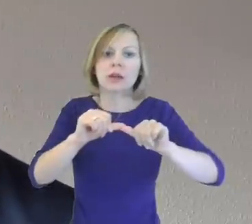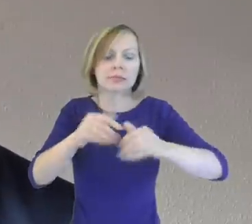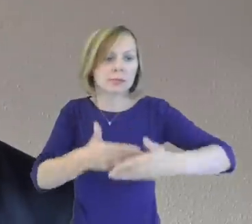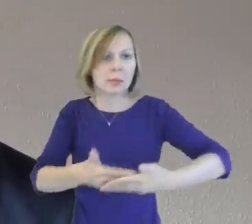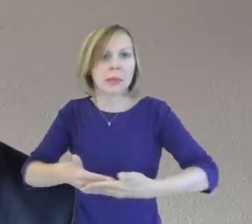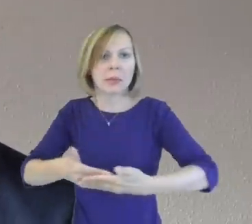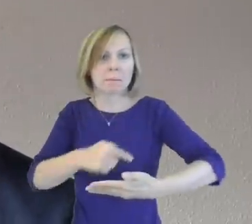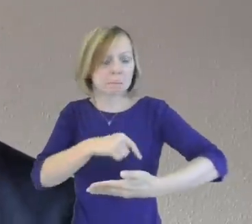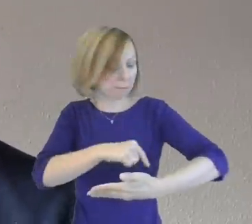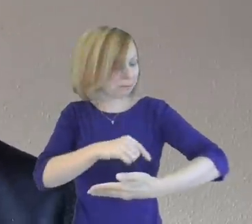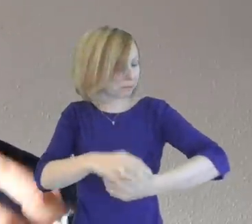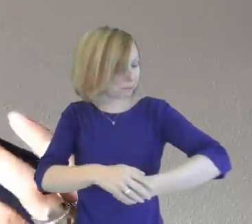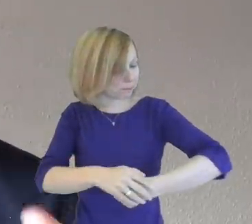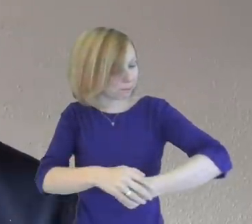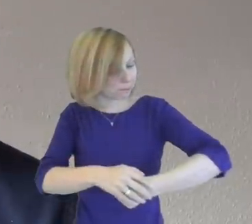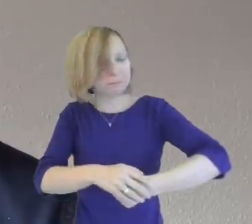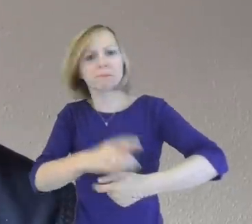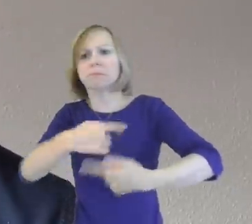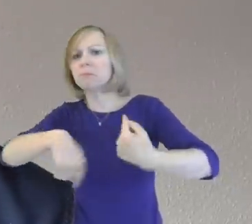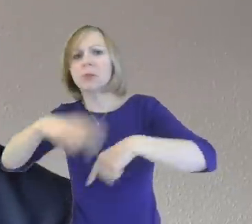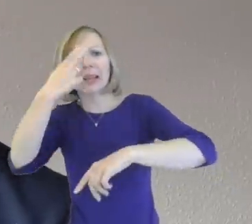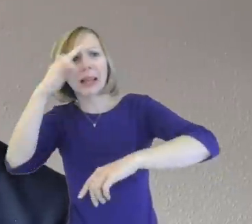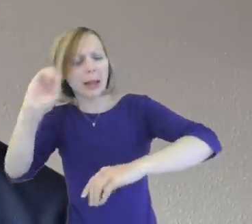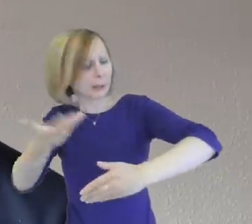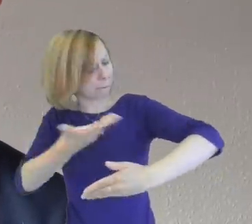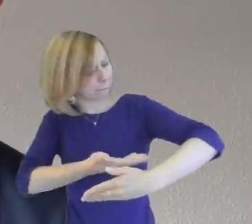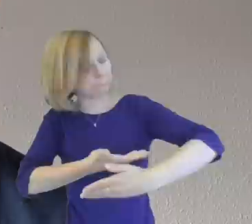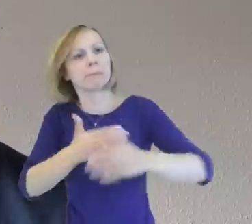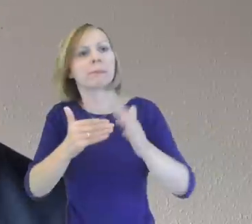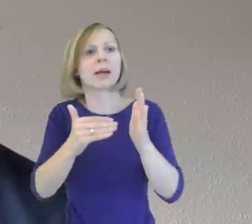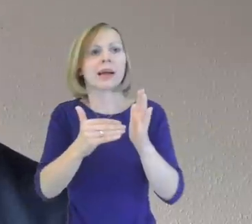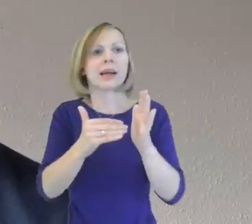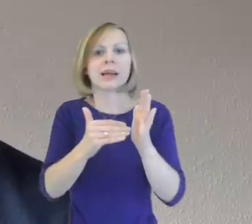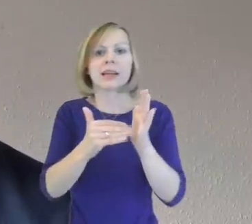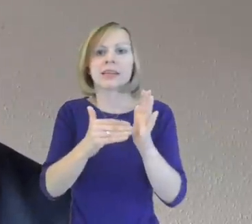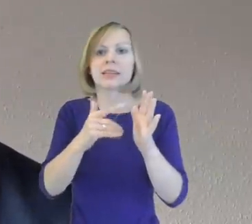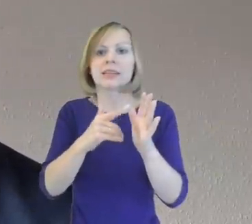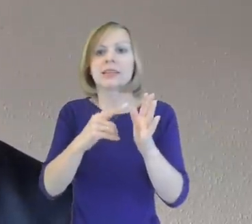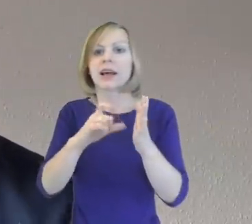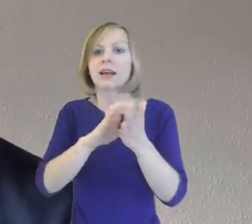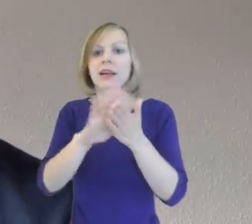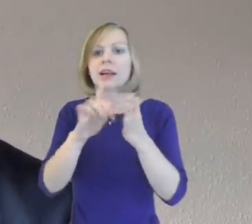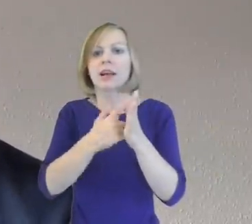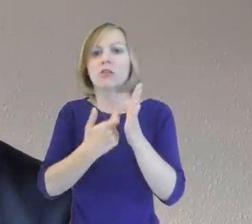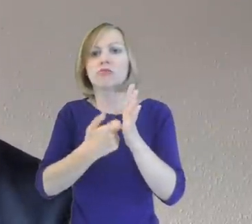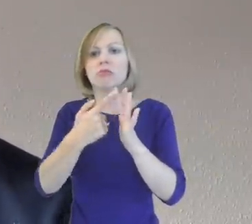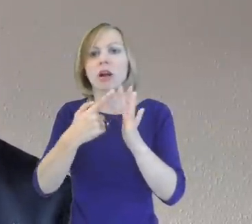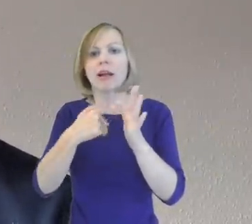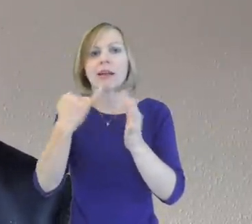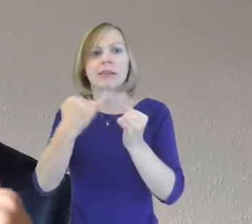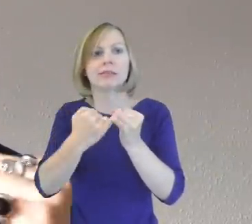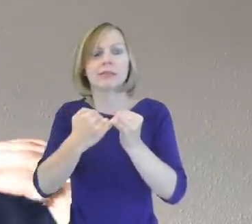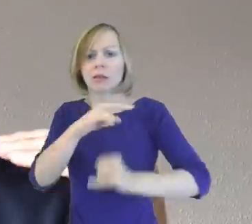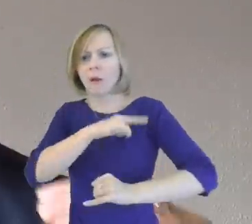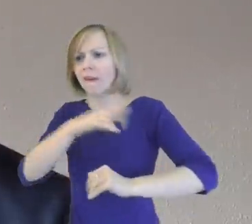child, and they called him Zacharias, after the name of his father. And his mother answered